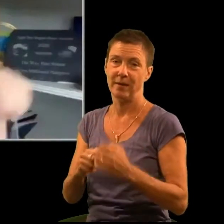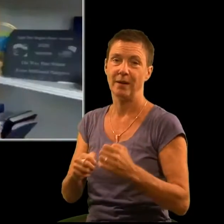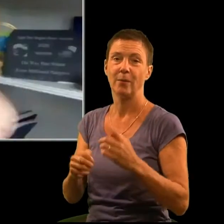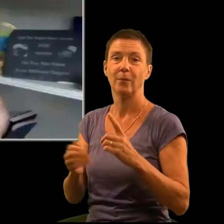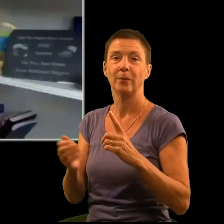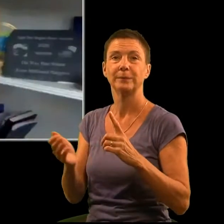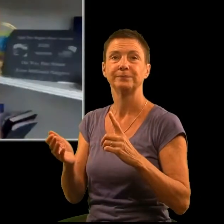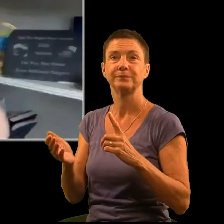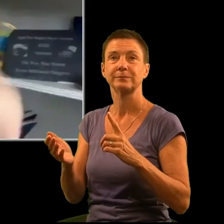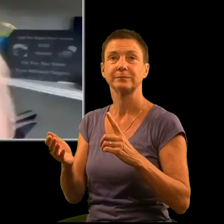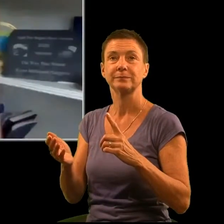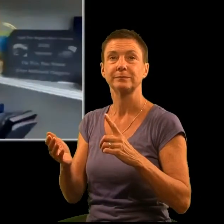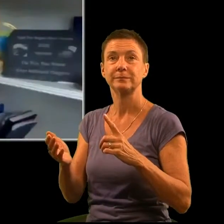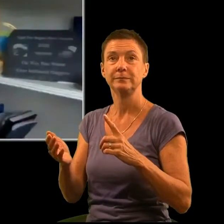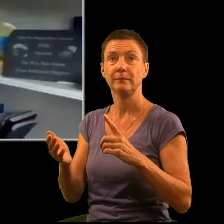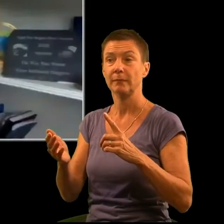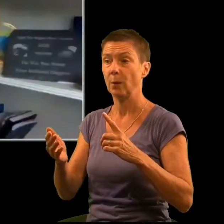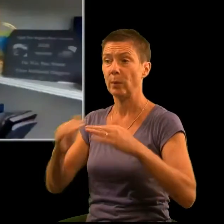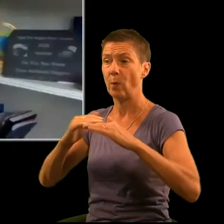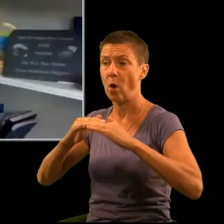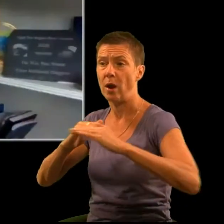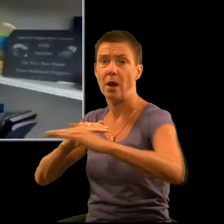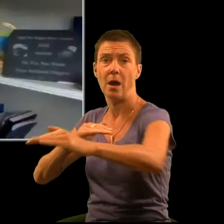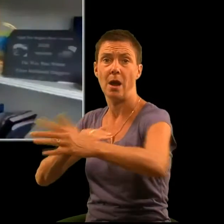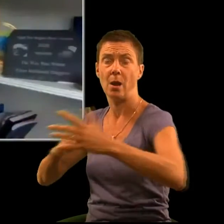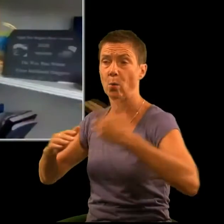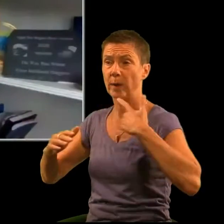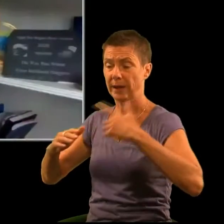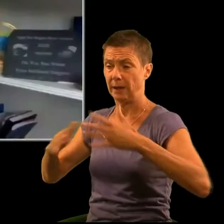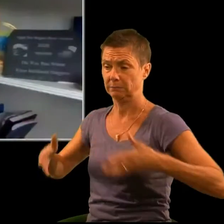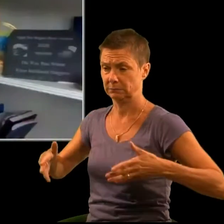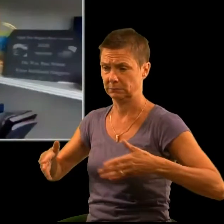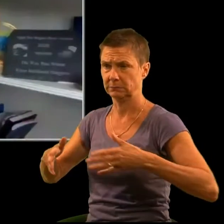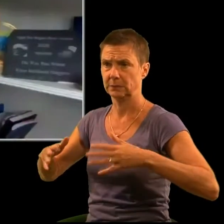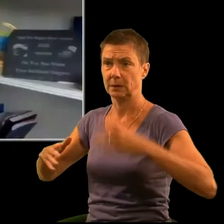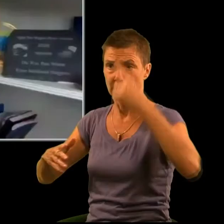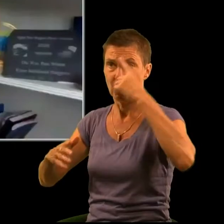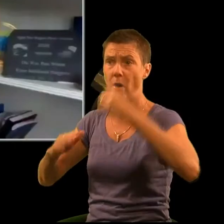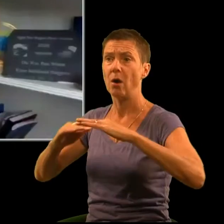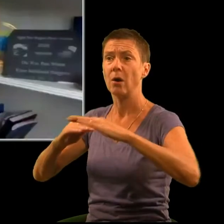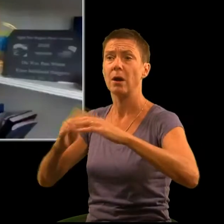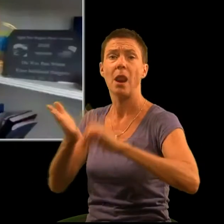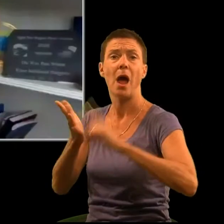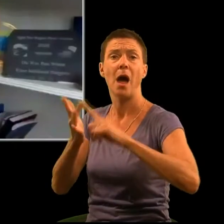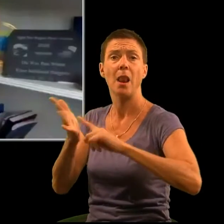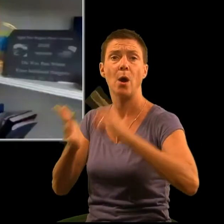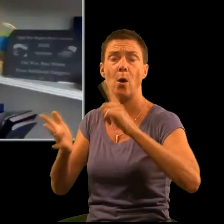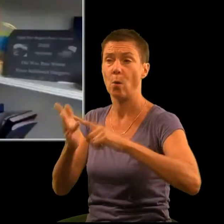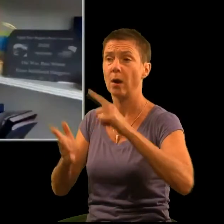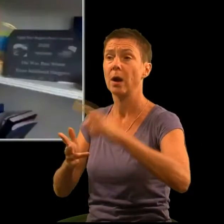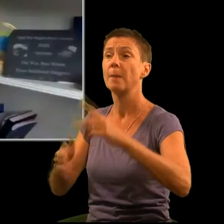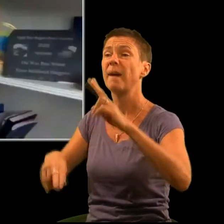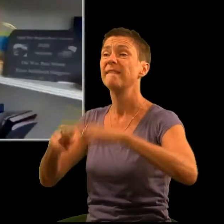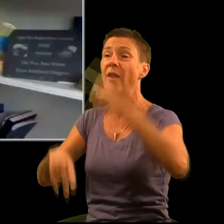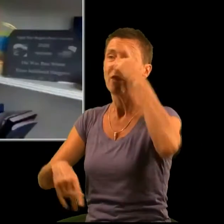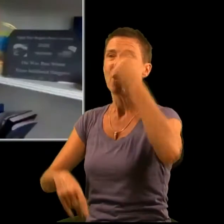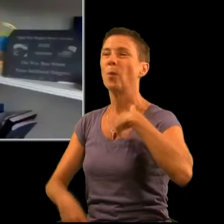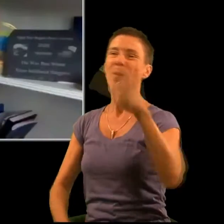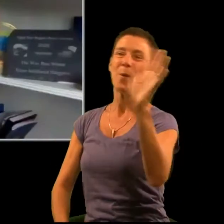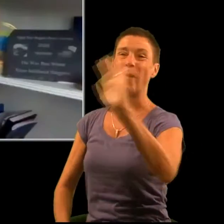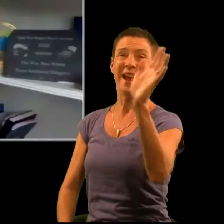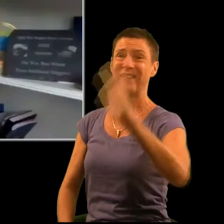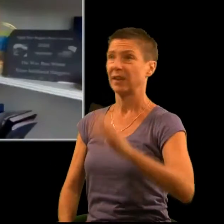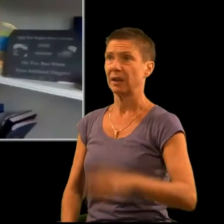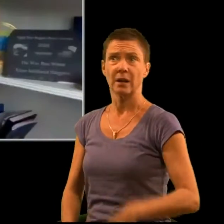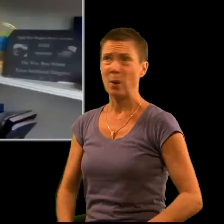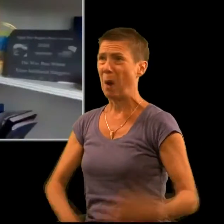Lido, and we started getting pulled out by the tide. And my dad thought we were waving, but we weren't. And